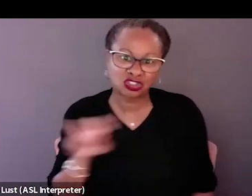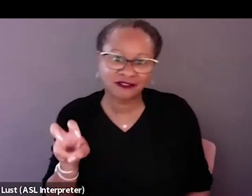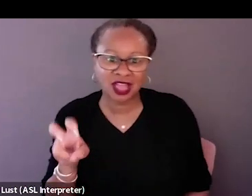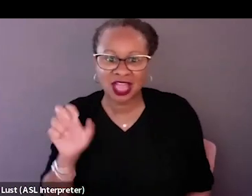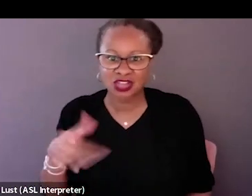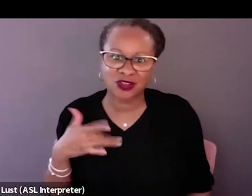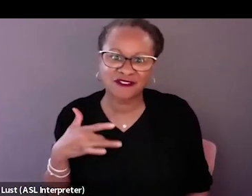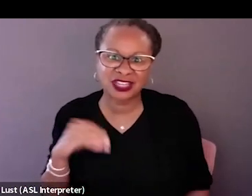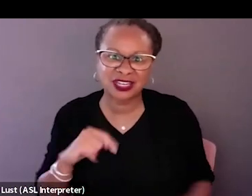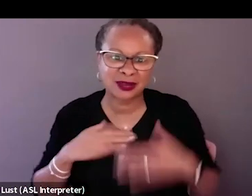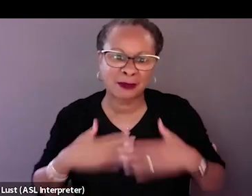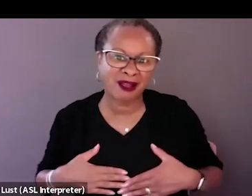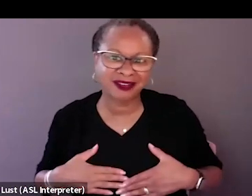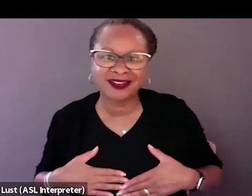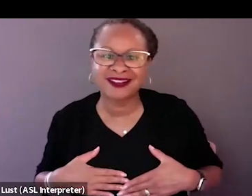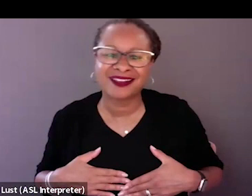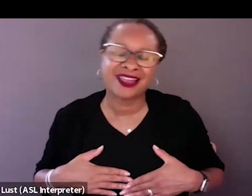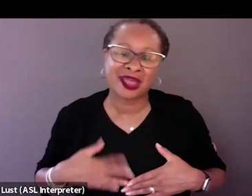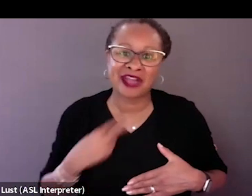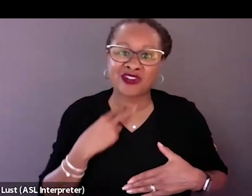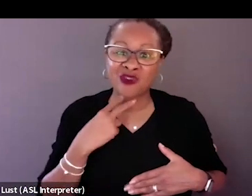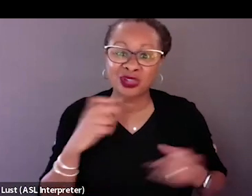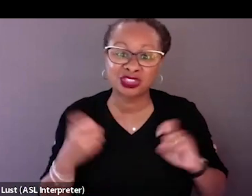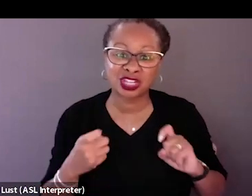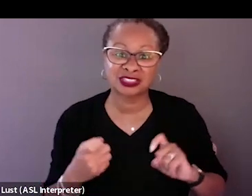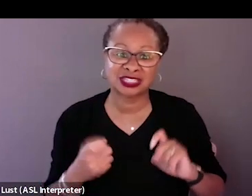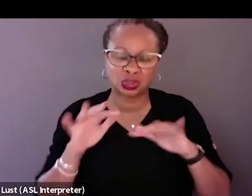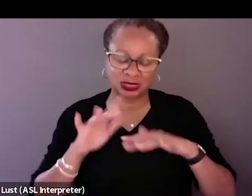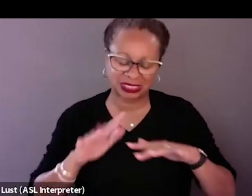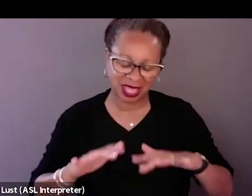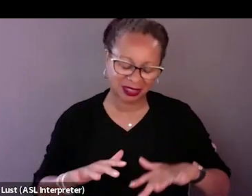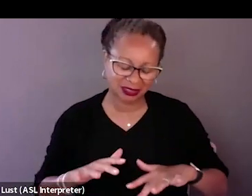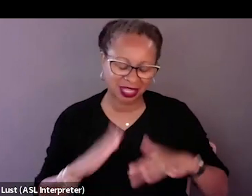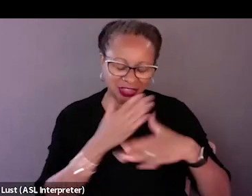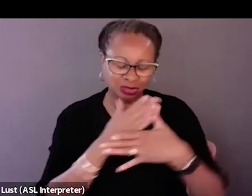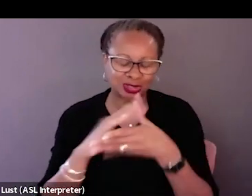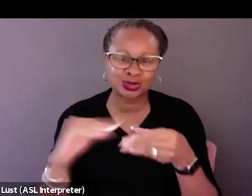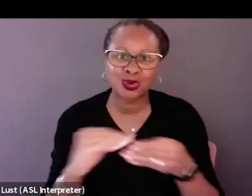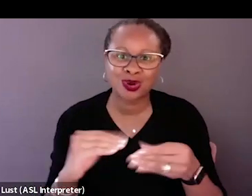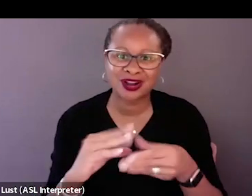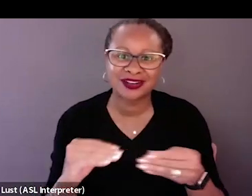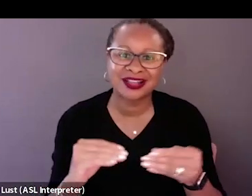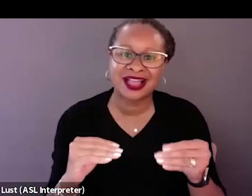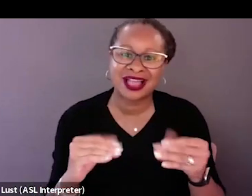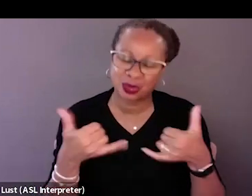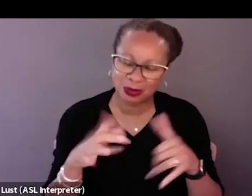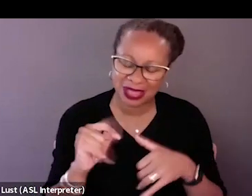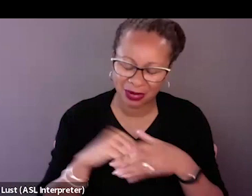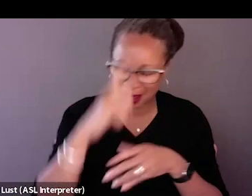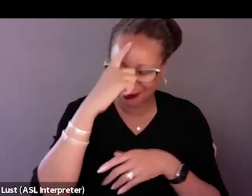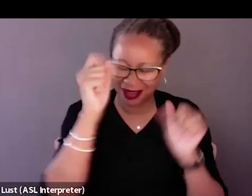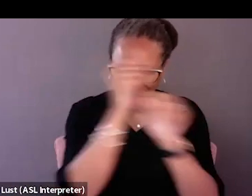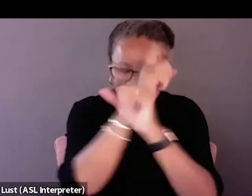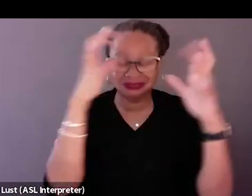like feel it in your body, and her voice would change, and she would like settle into telling the story, and it would play out in my mind as